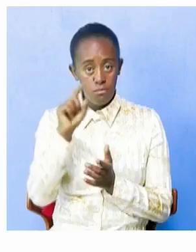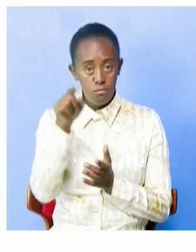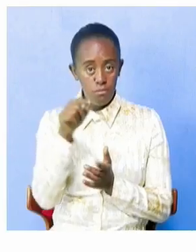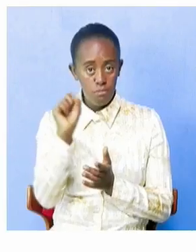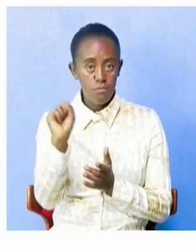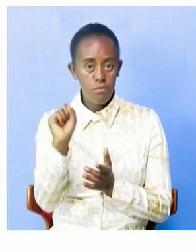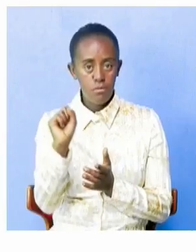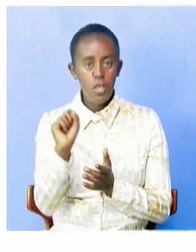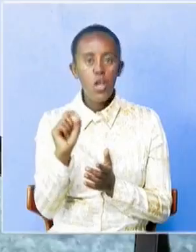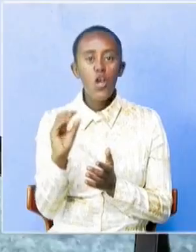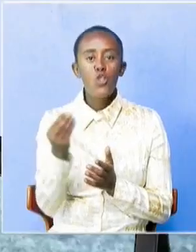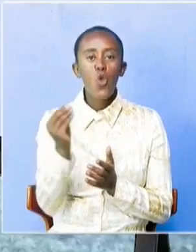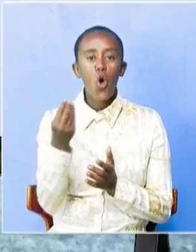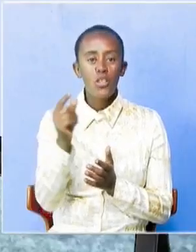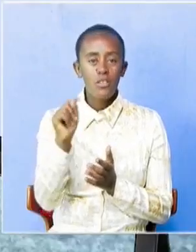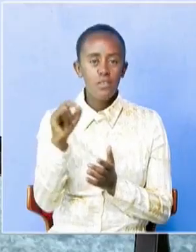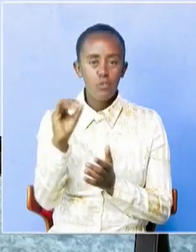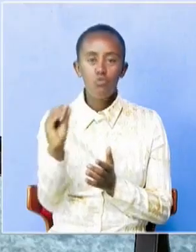toys.